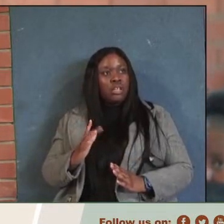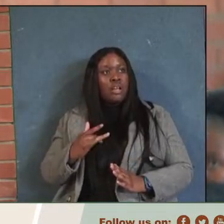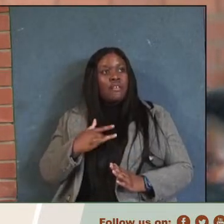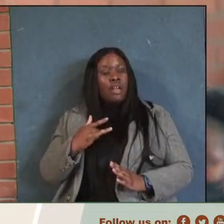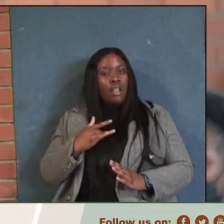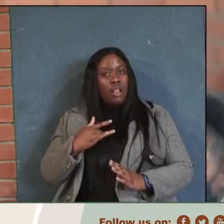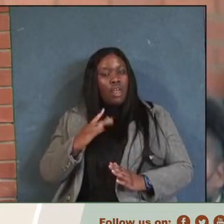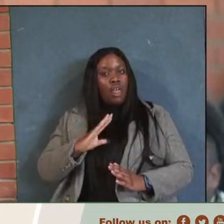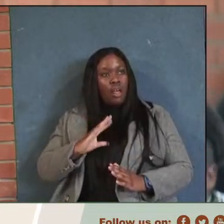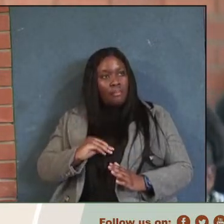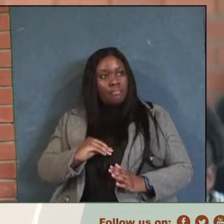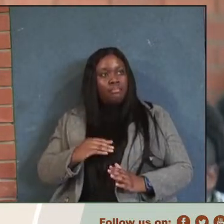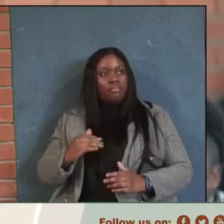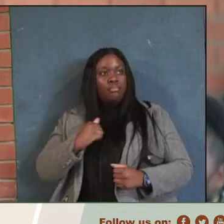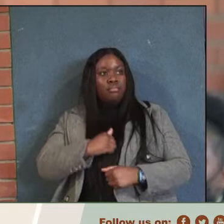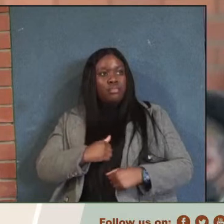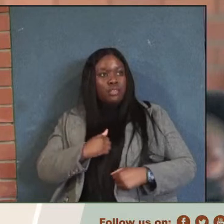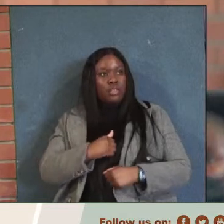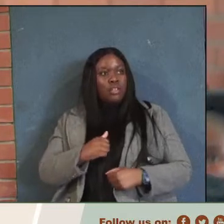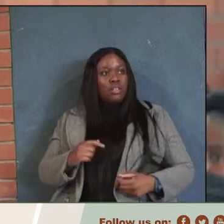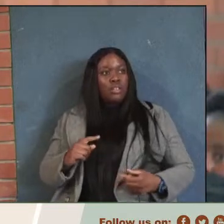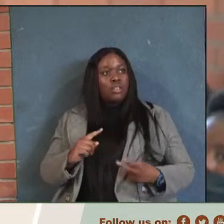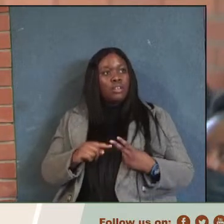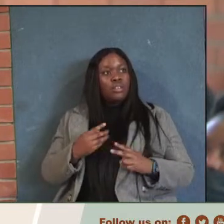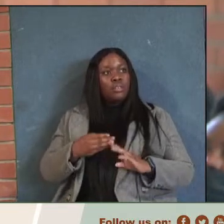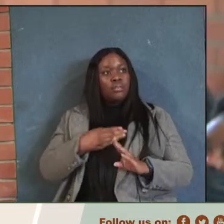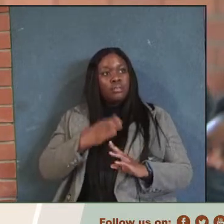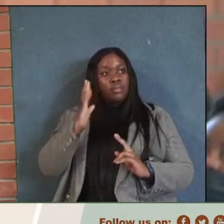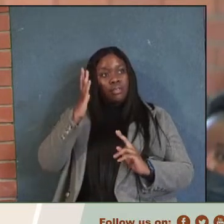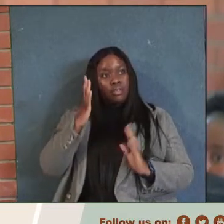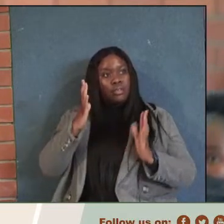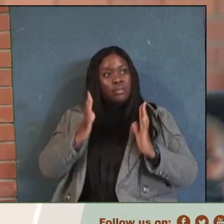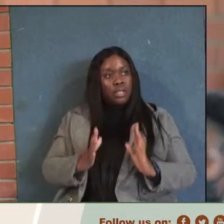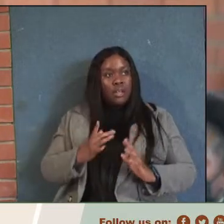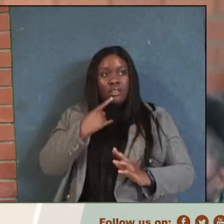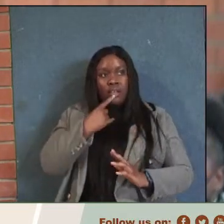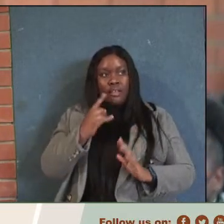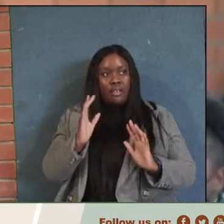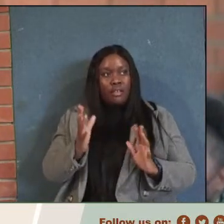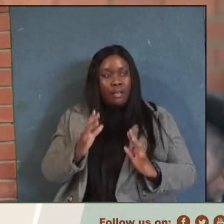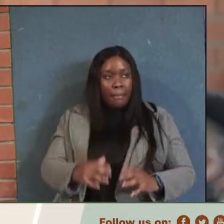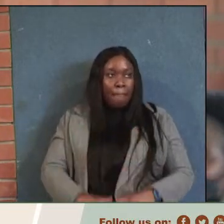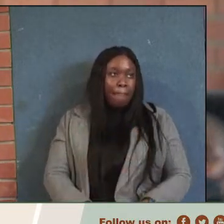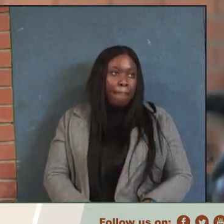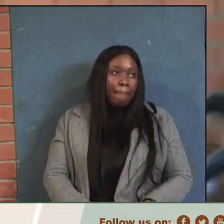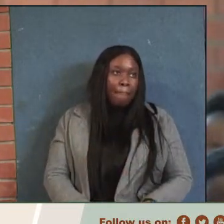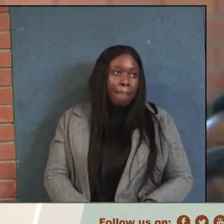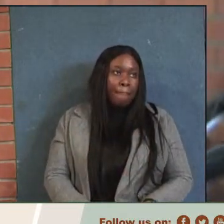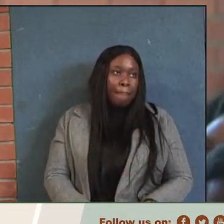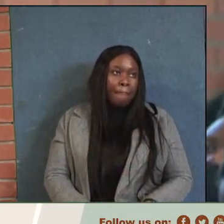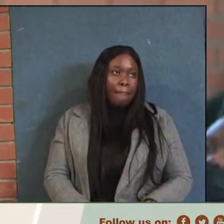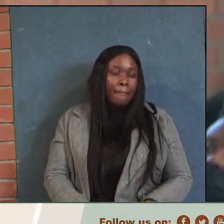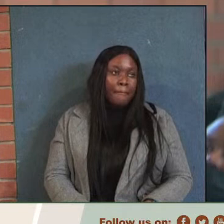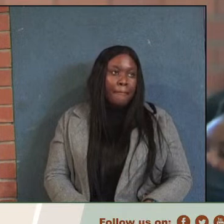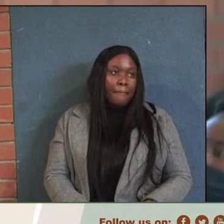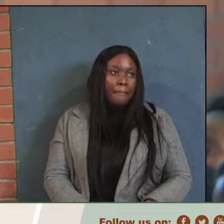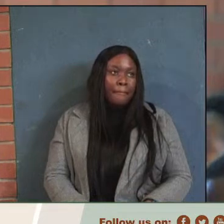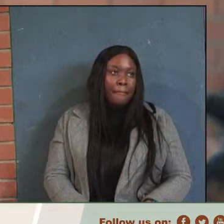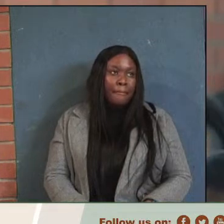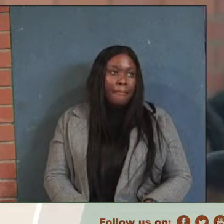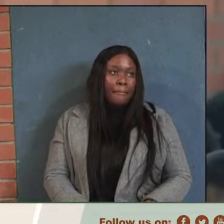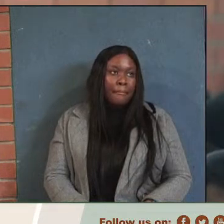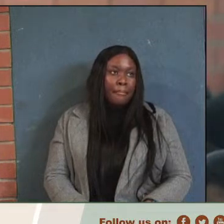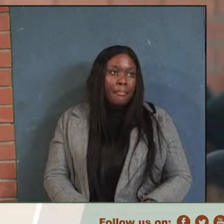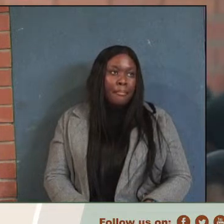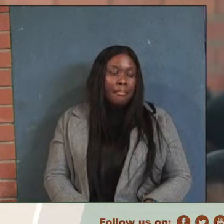sorry. And I'd like to add on what my previous speaker has already said. Now, as we all know that